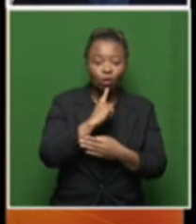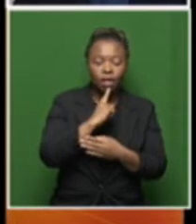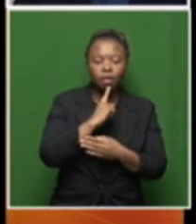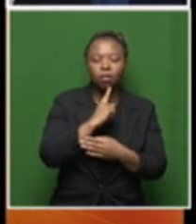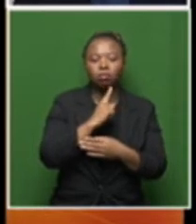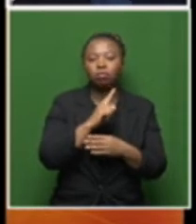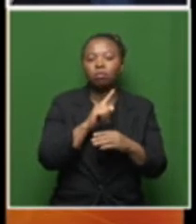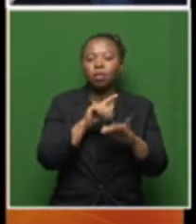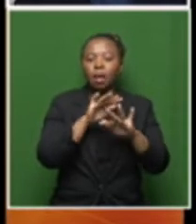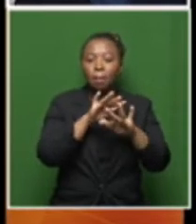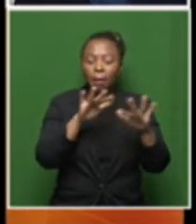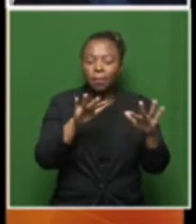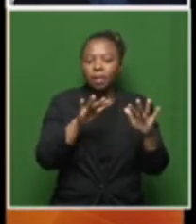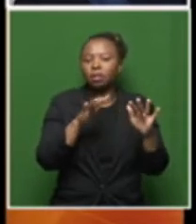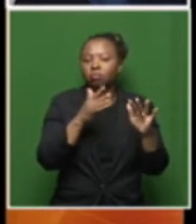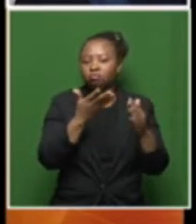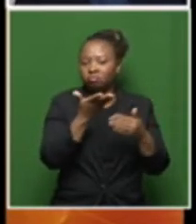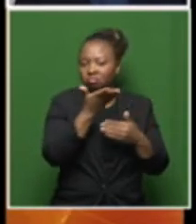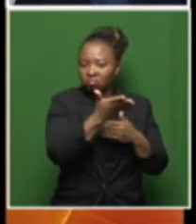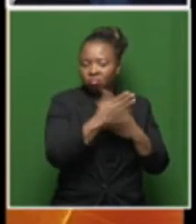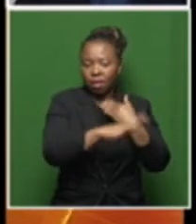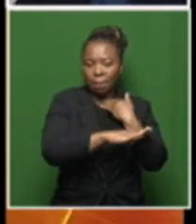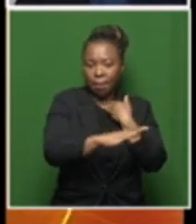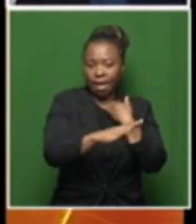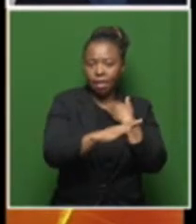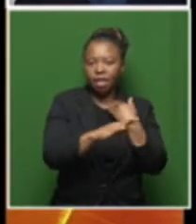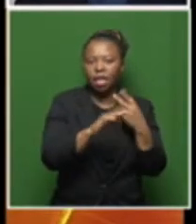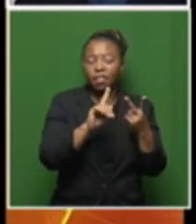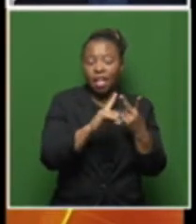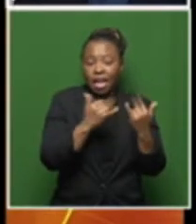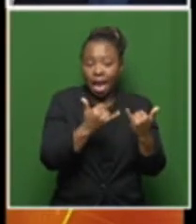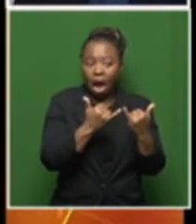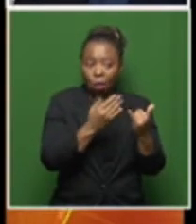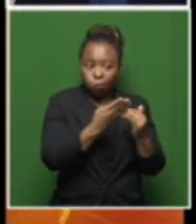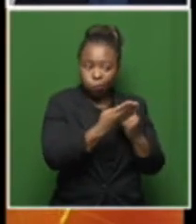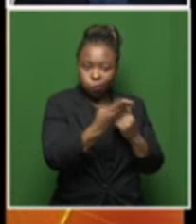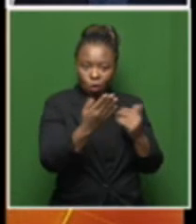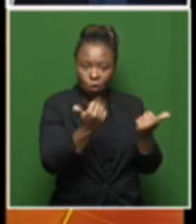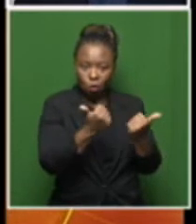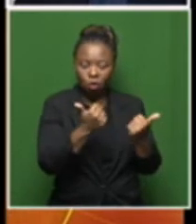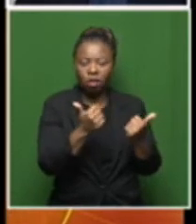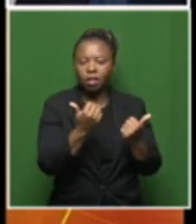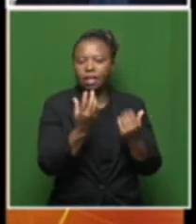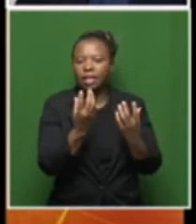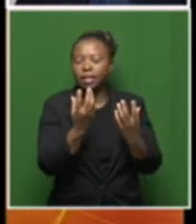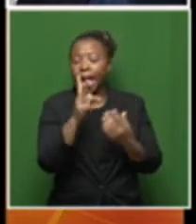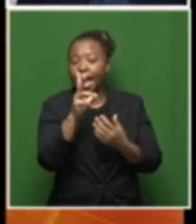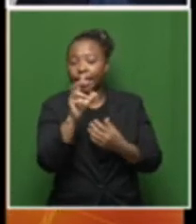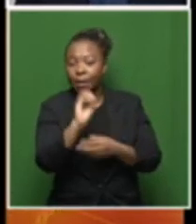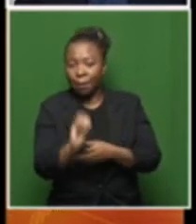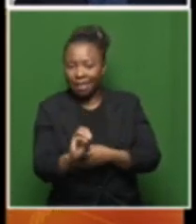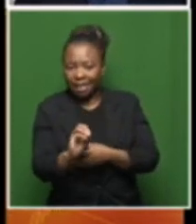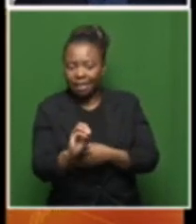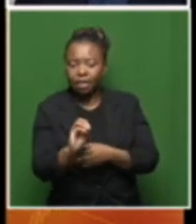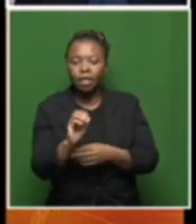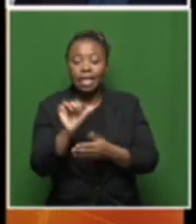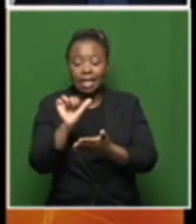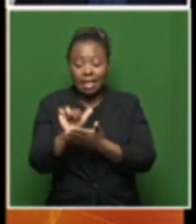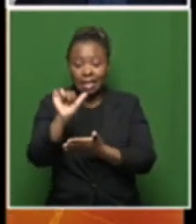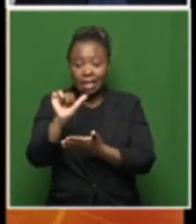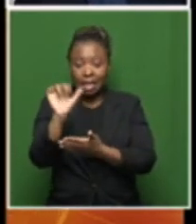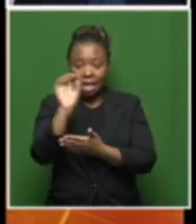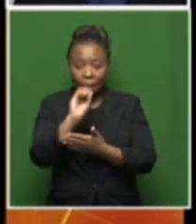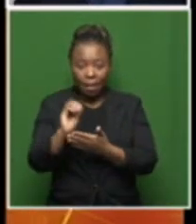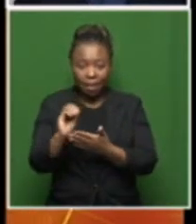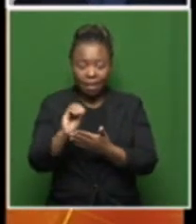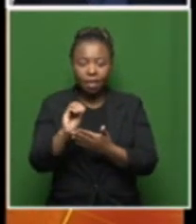operational public sector beds. They currently occupied about 80%, but only 16% of that capacity